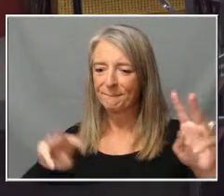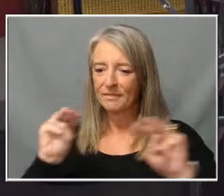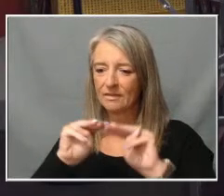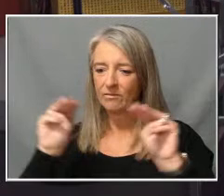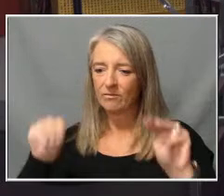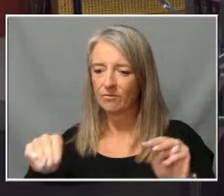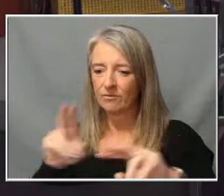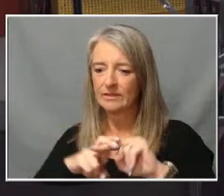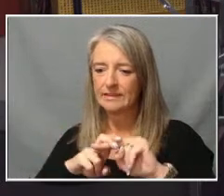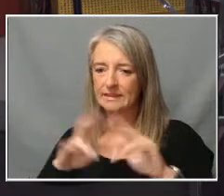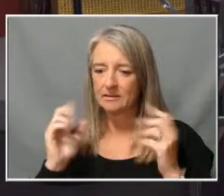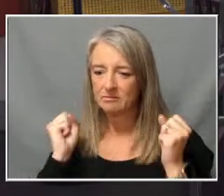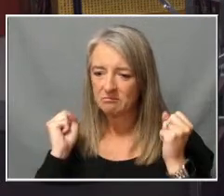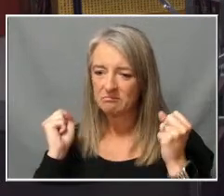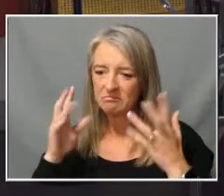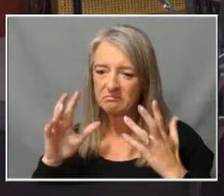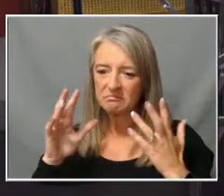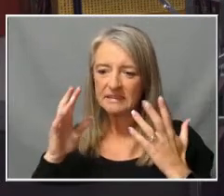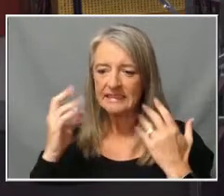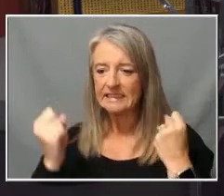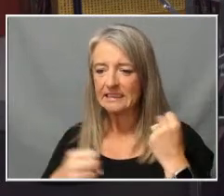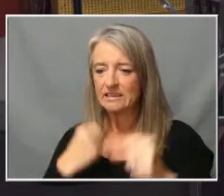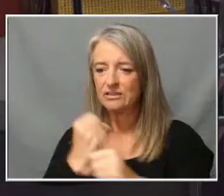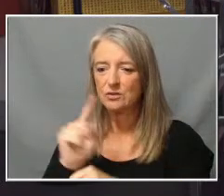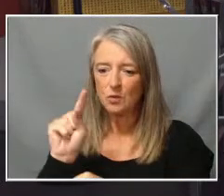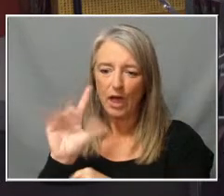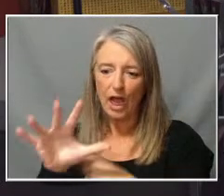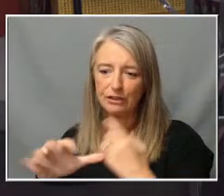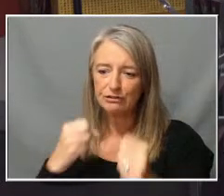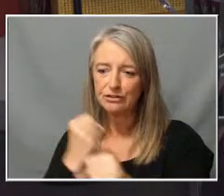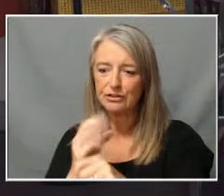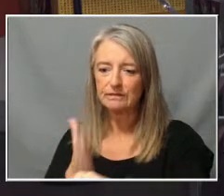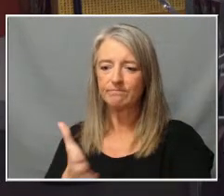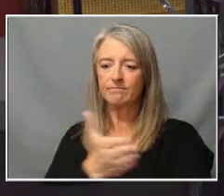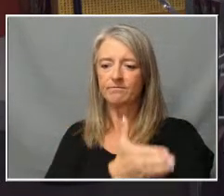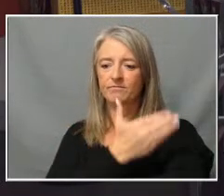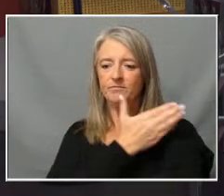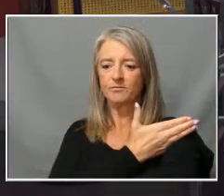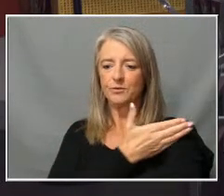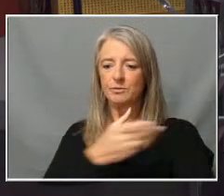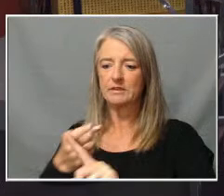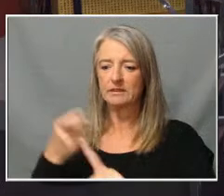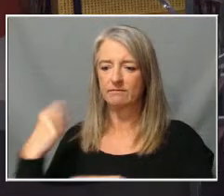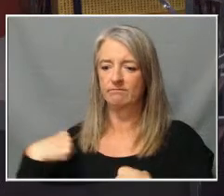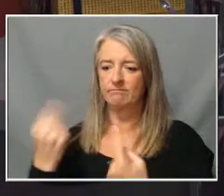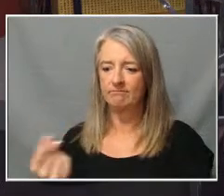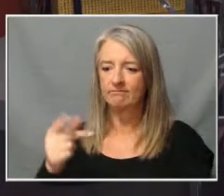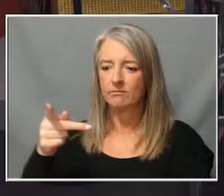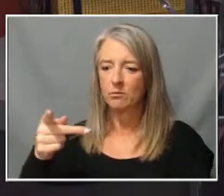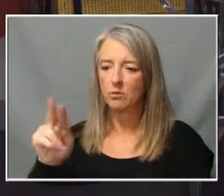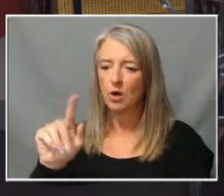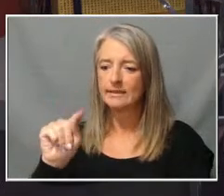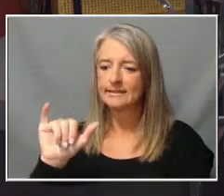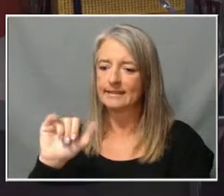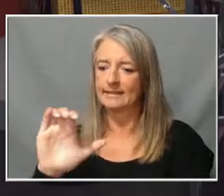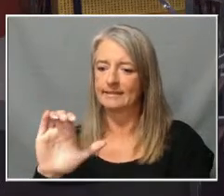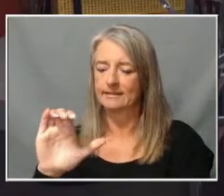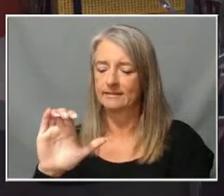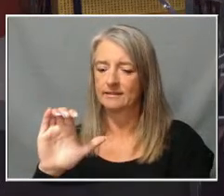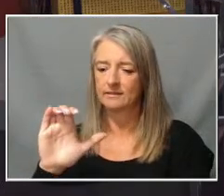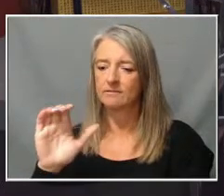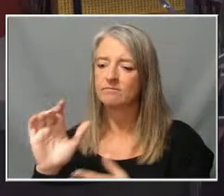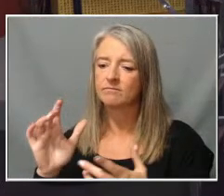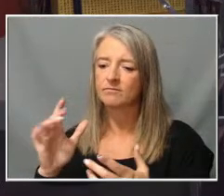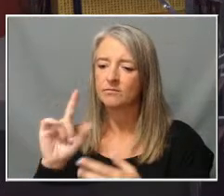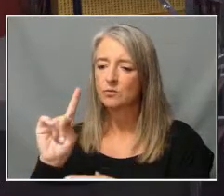amongst 100 years of advancements when it comes to prosthesis. what do you think of that, and where might we be 100 years